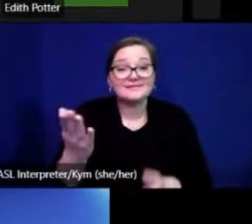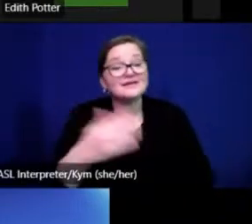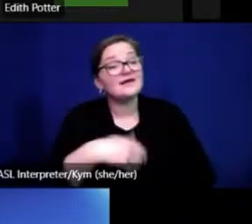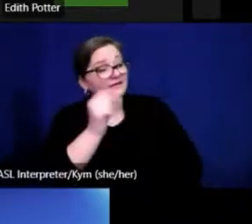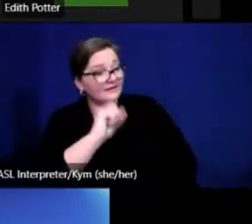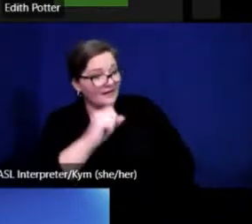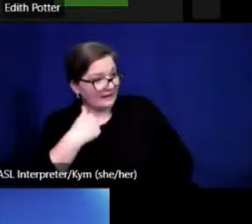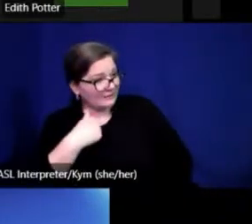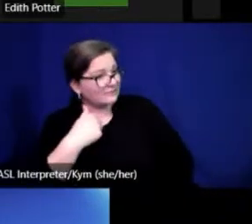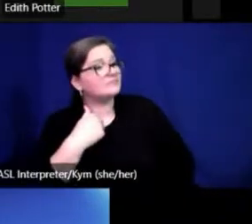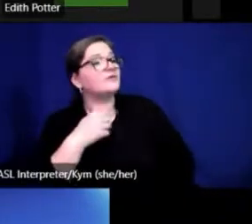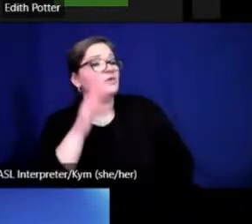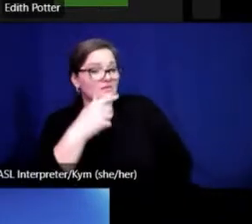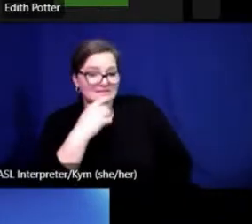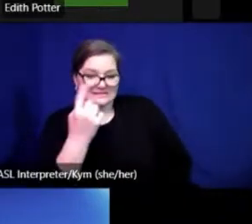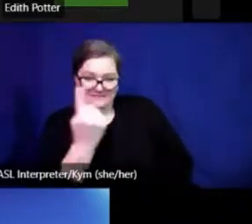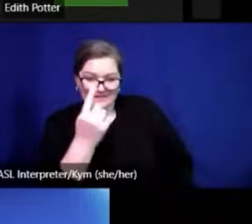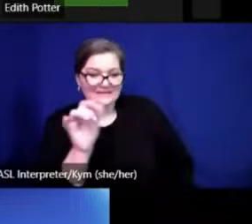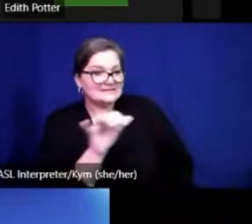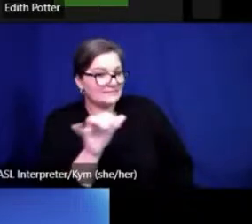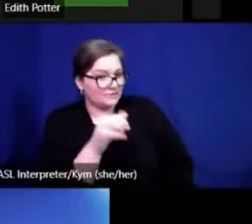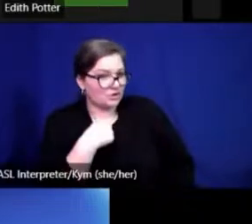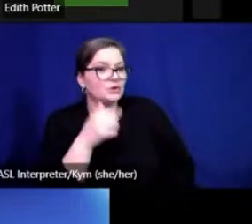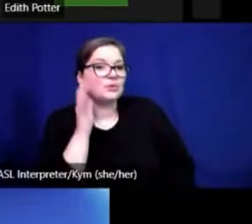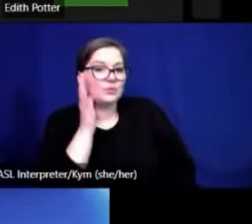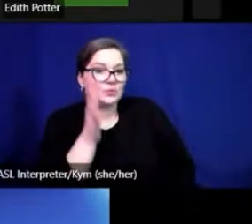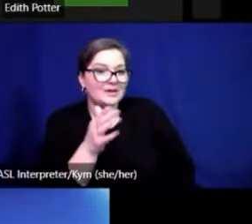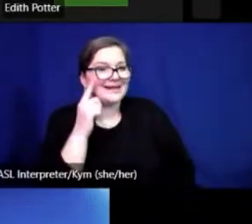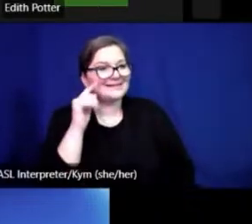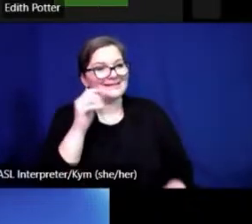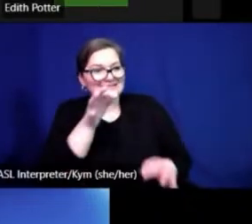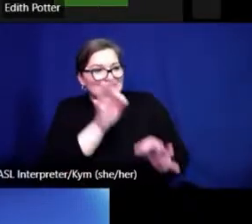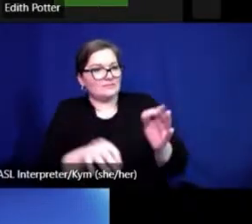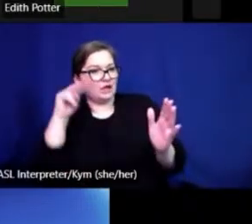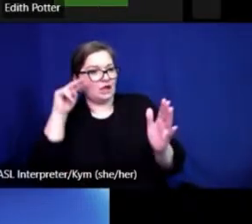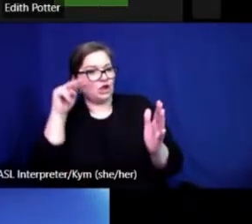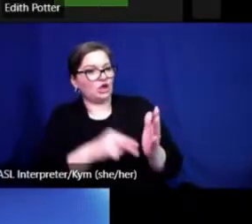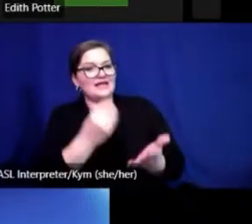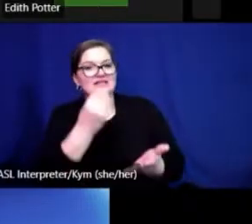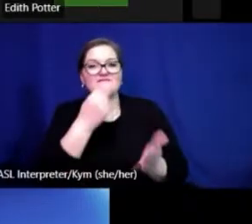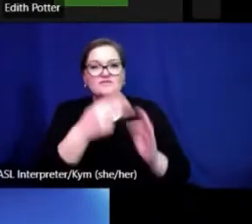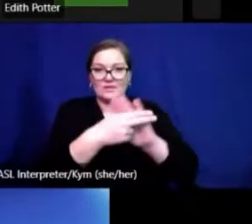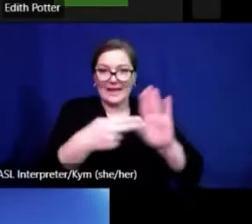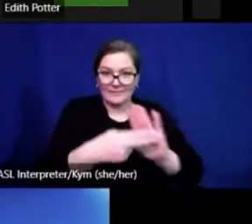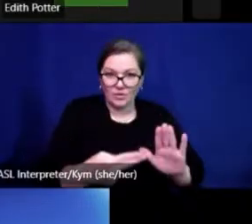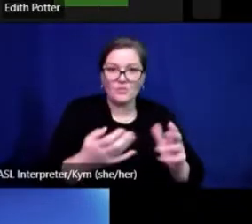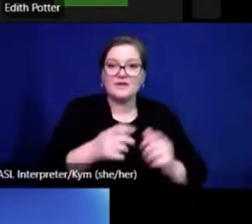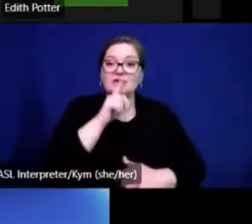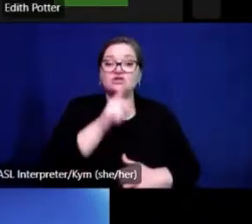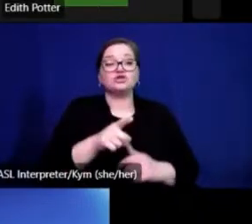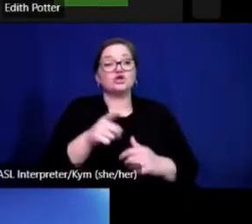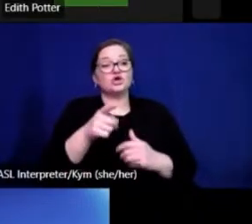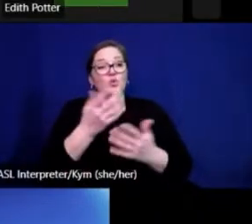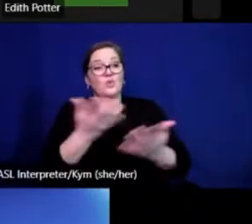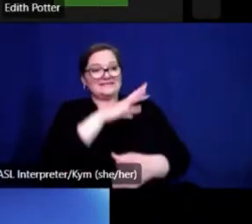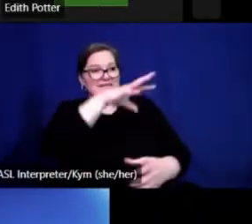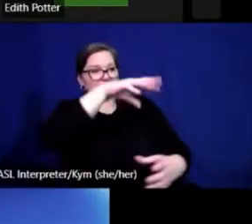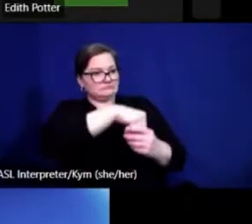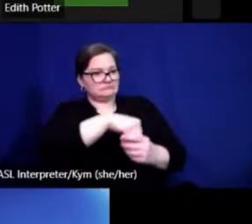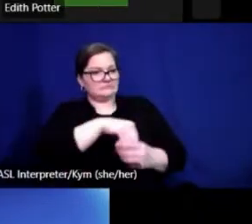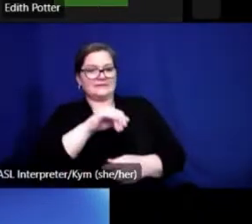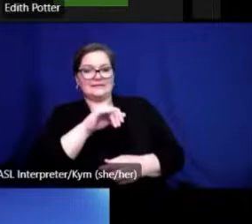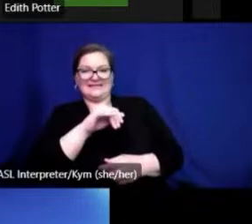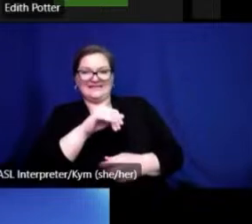I would say something really similar. I think just looking at that food label and making sure that the ingredients that are on the back of it are